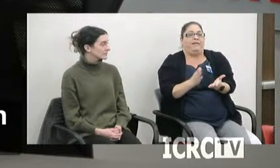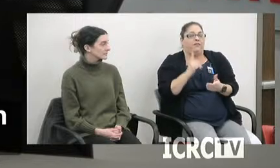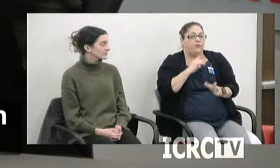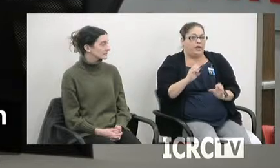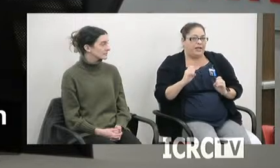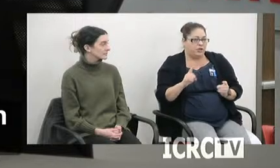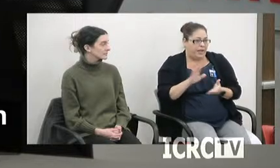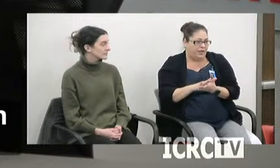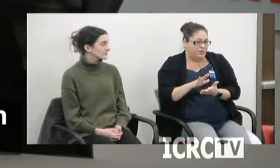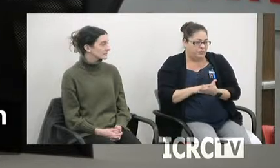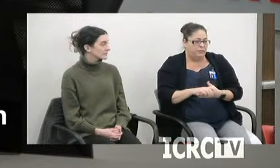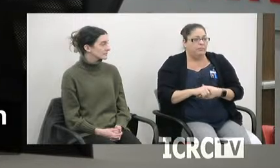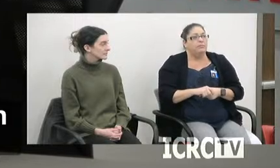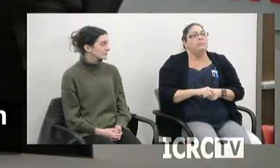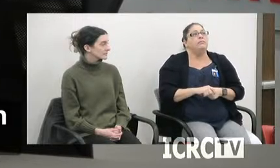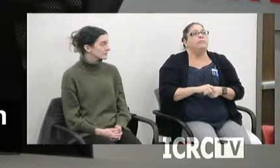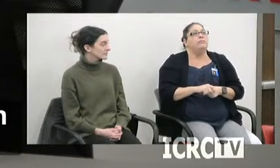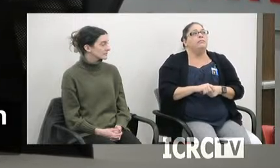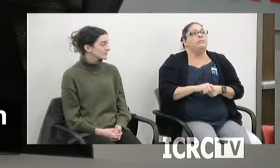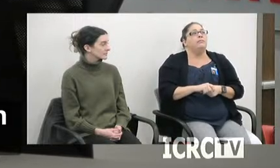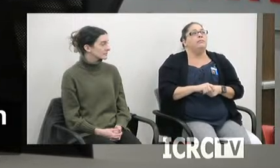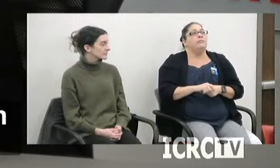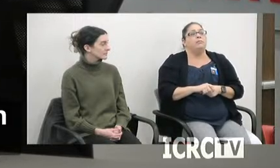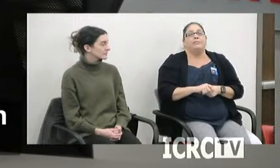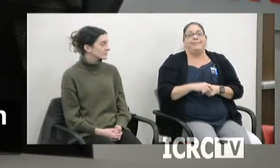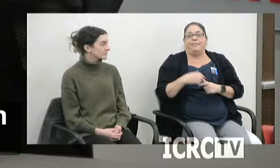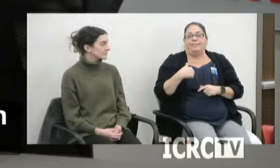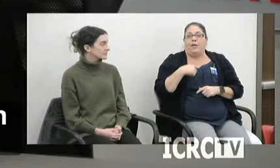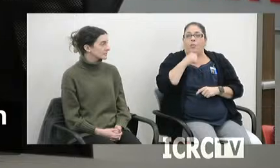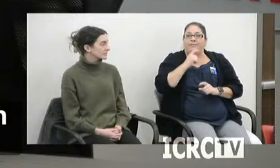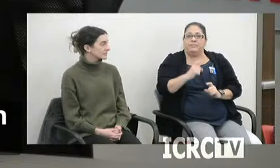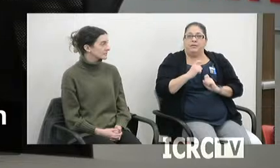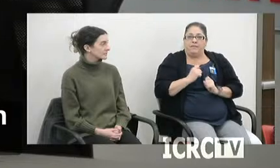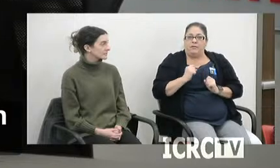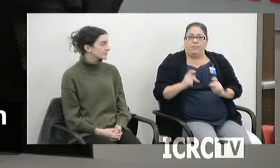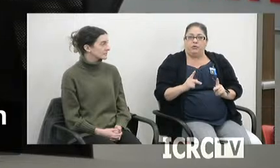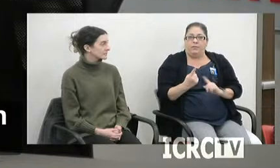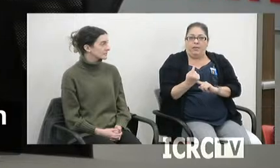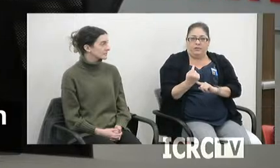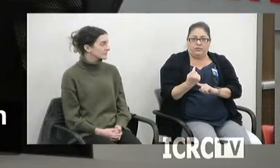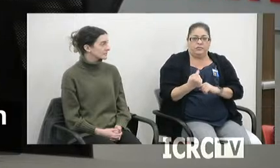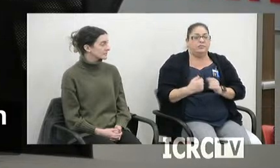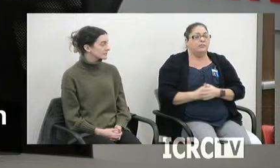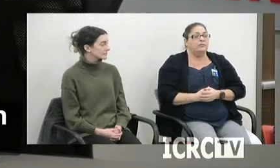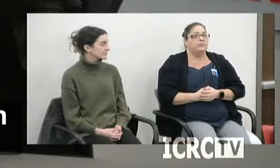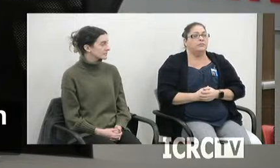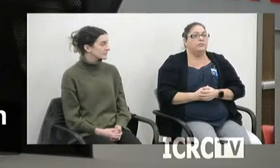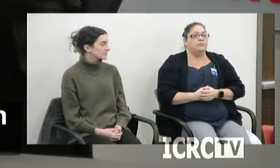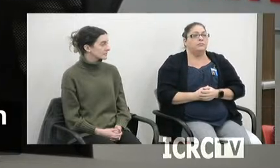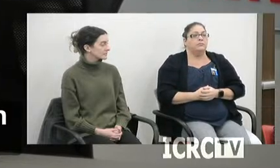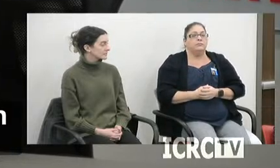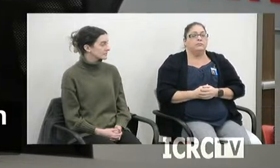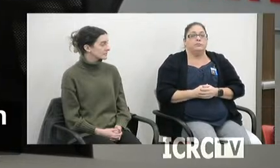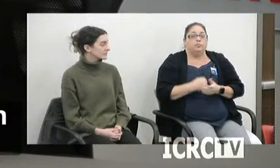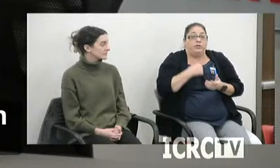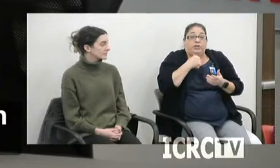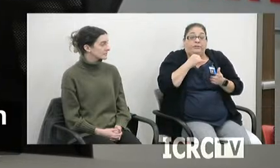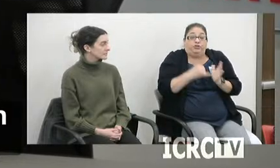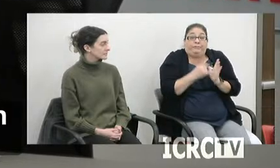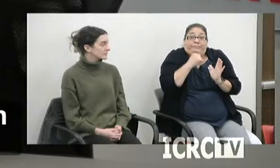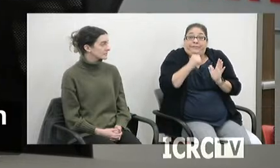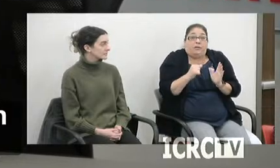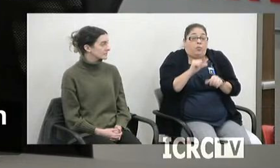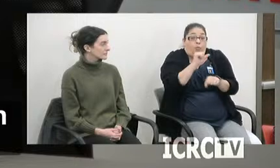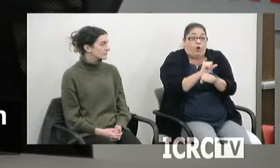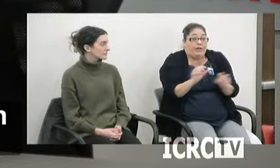cetera, and wasn't afforded that opportunity. It just simply did not happen. We did not schedule a work session or